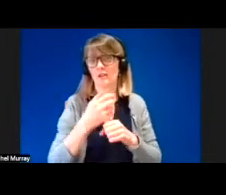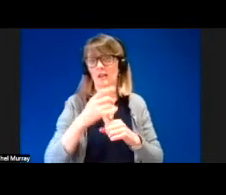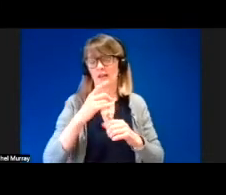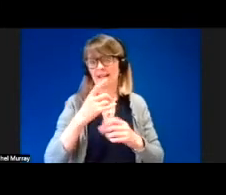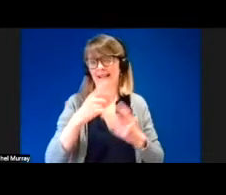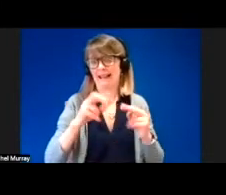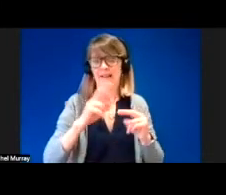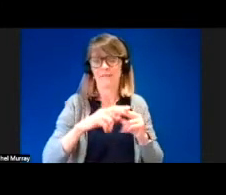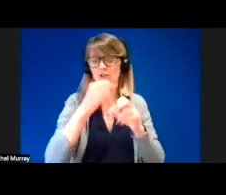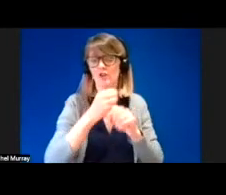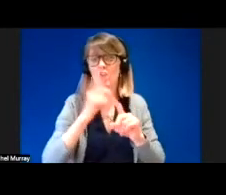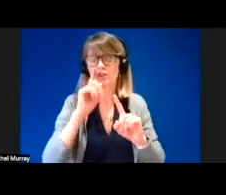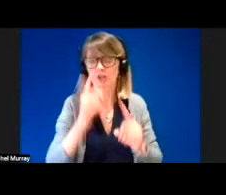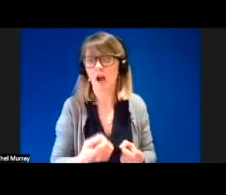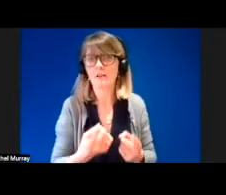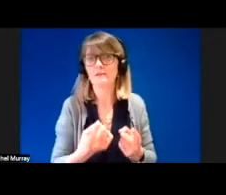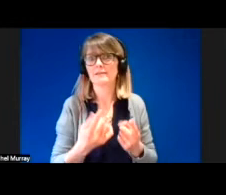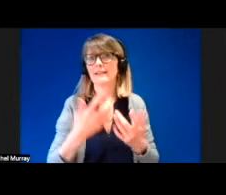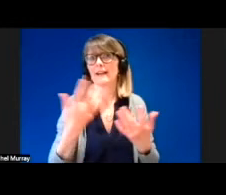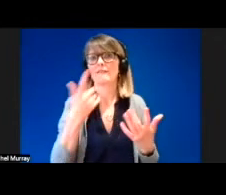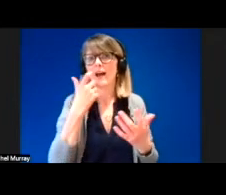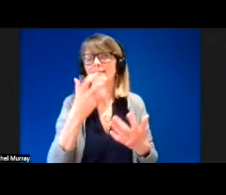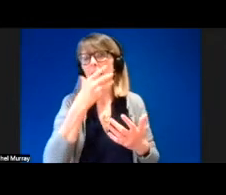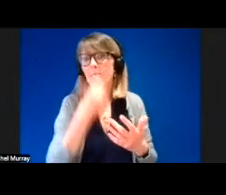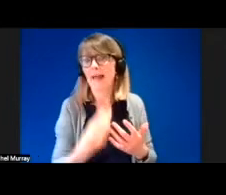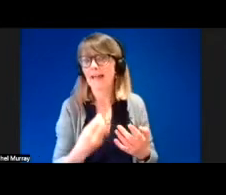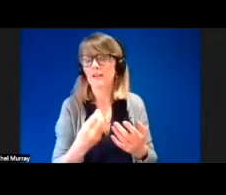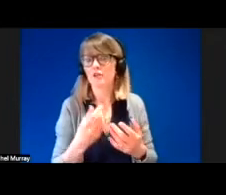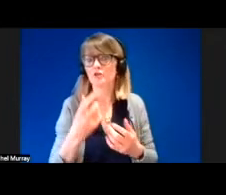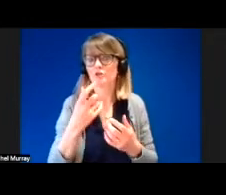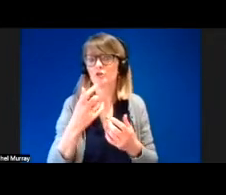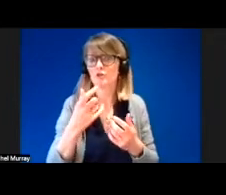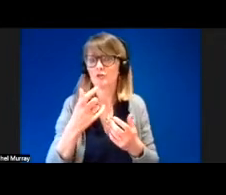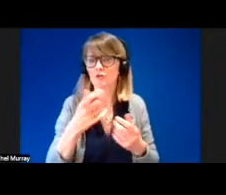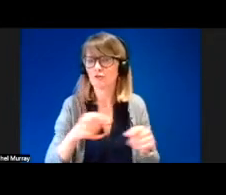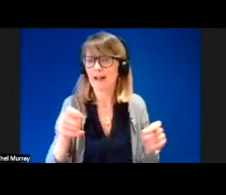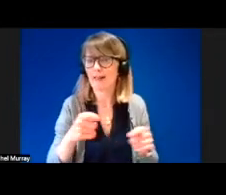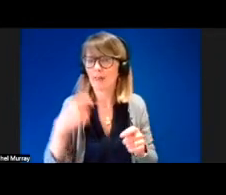bell induced a lady to offer her services.